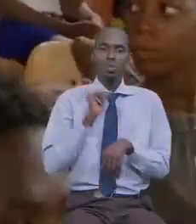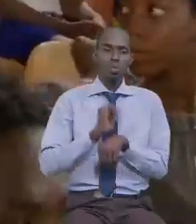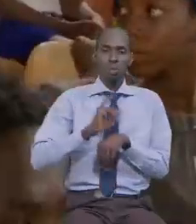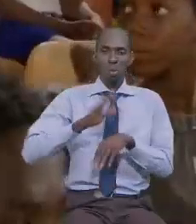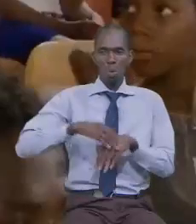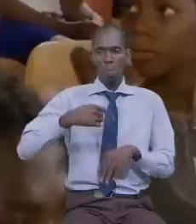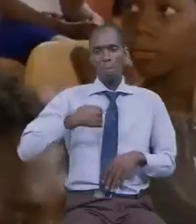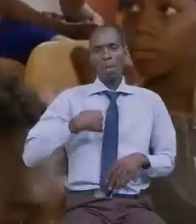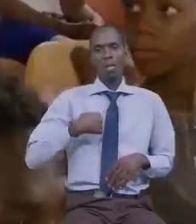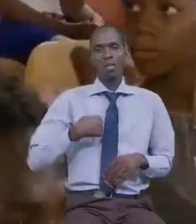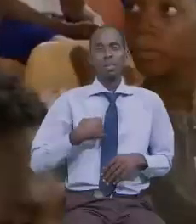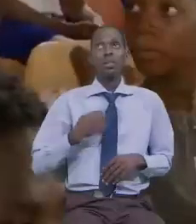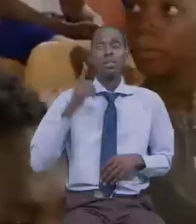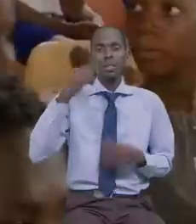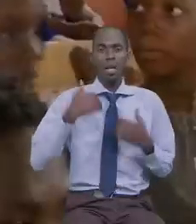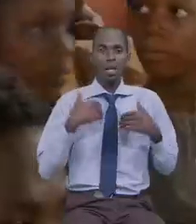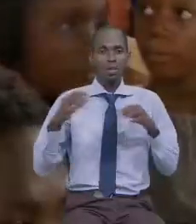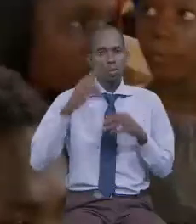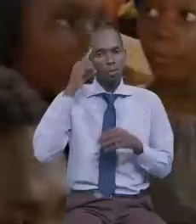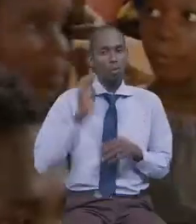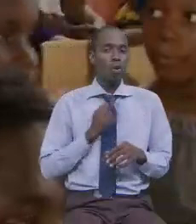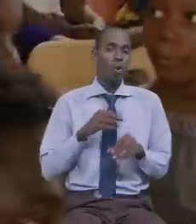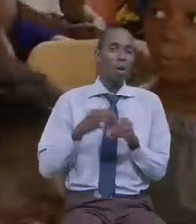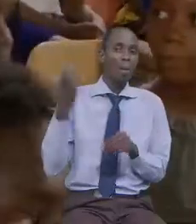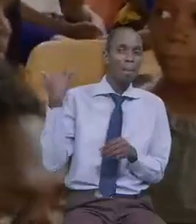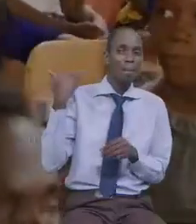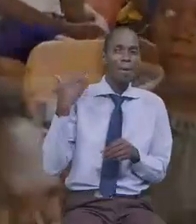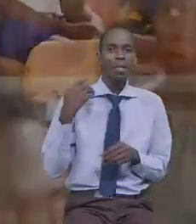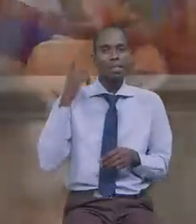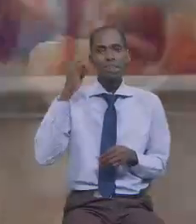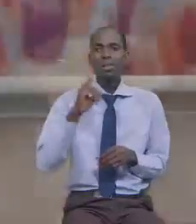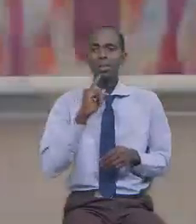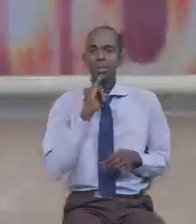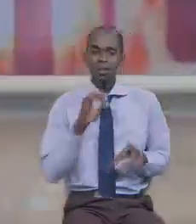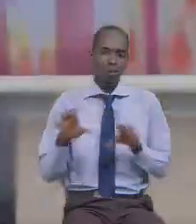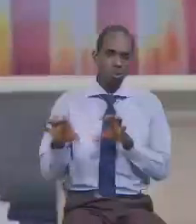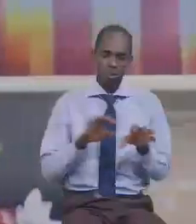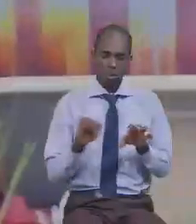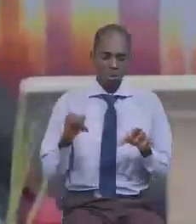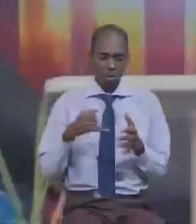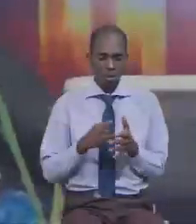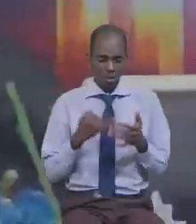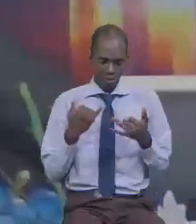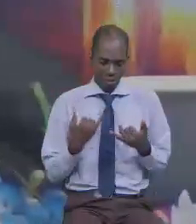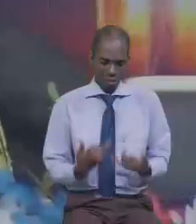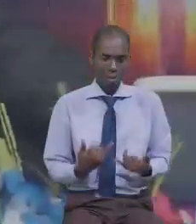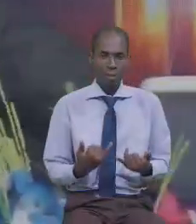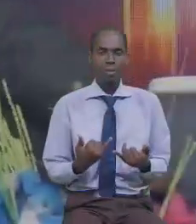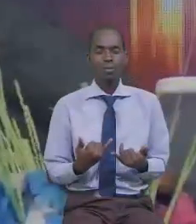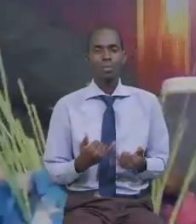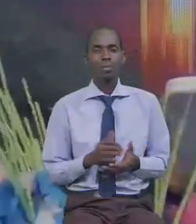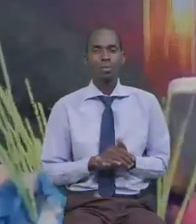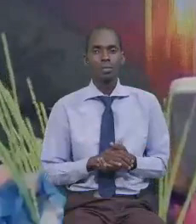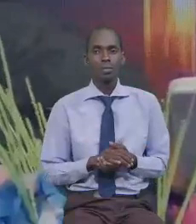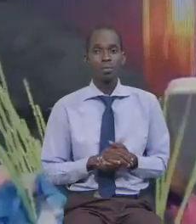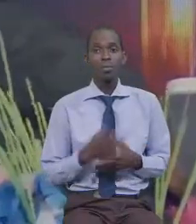done for us in the past. It's doing now for us at the present. And